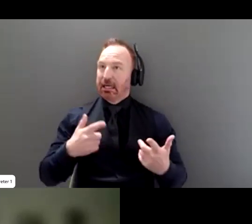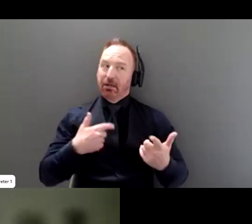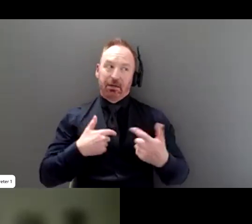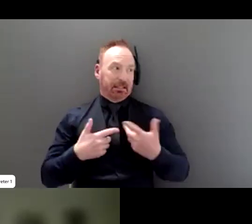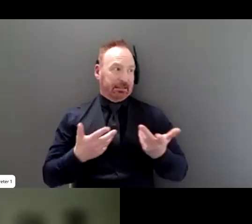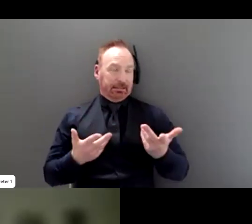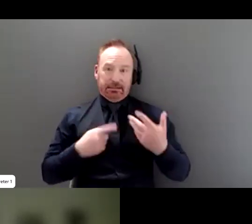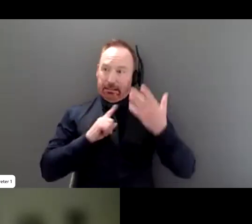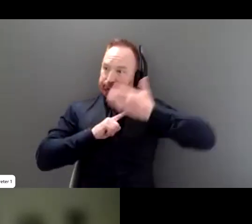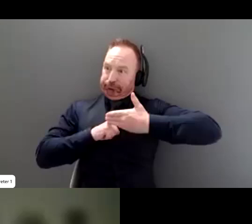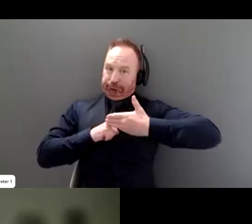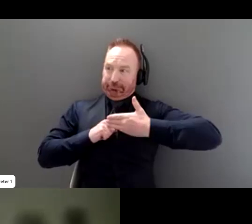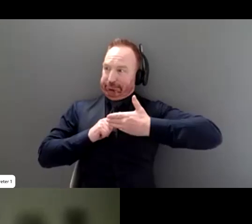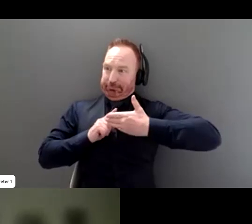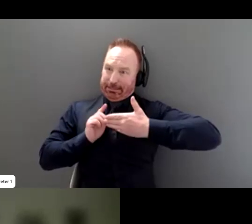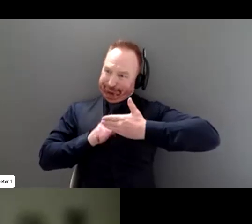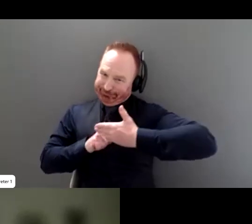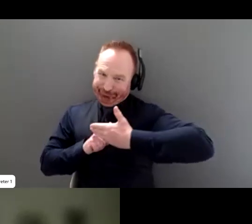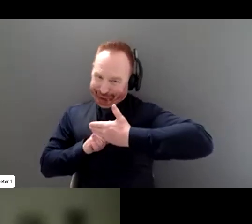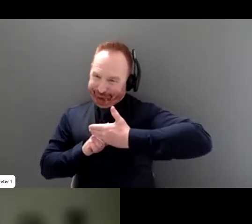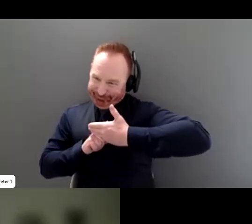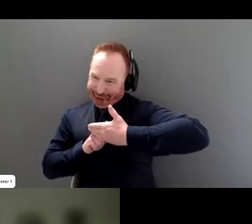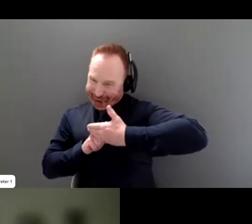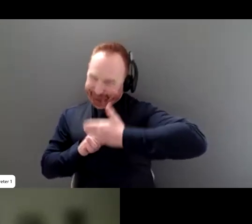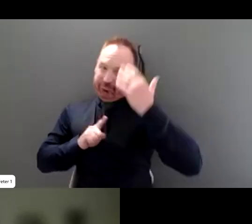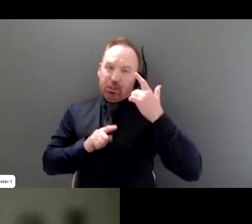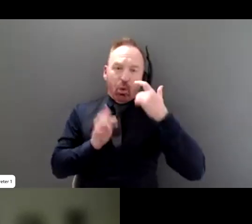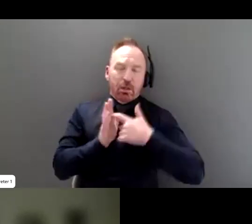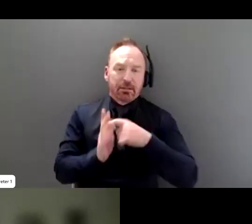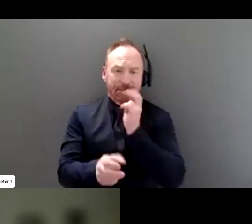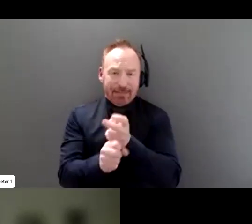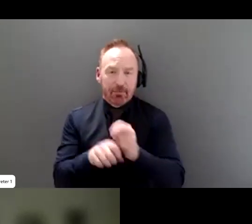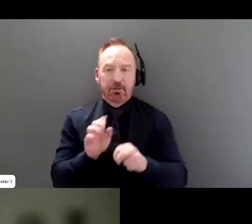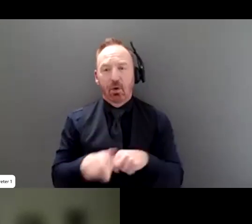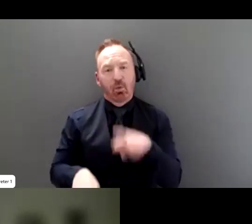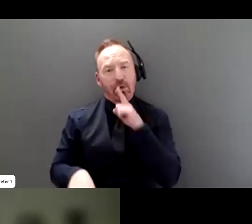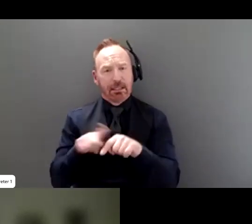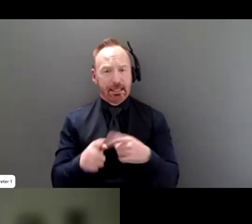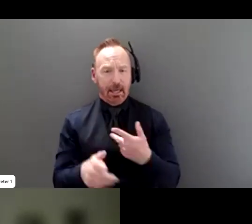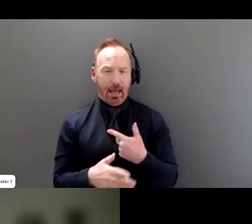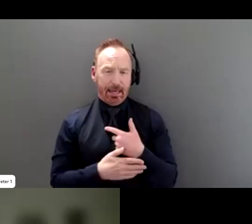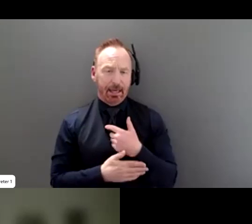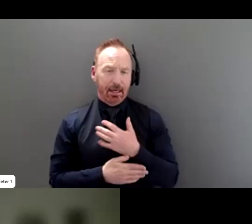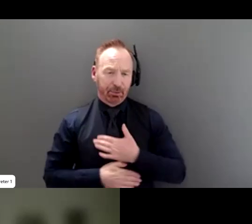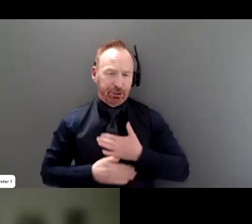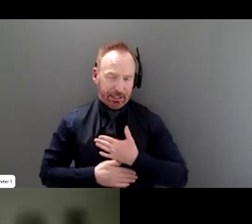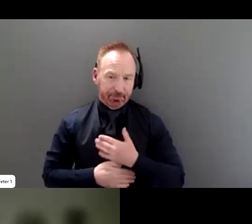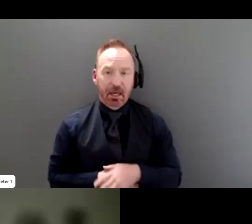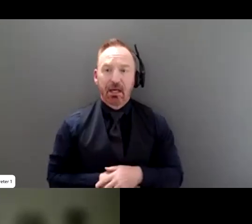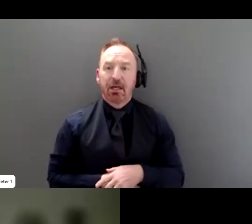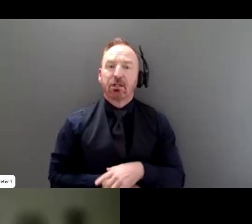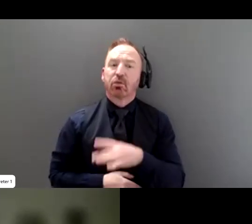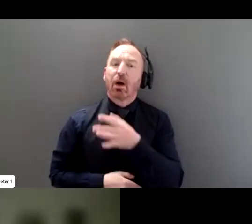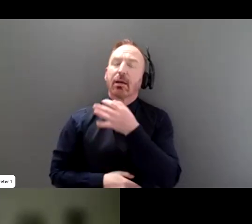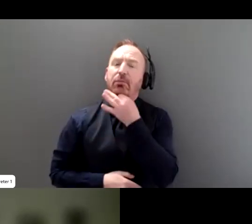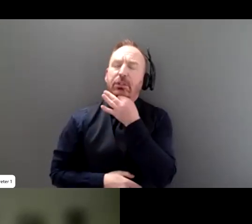and when they exist. So it is truly appreciated. Um, are you okay? Because we received quite a